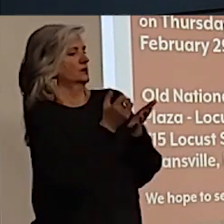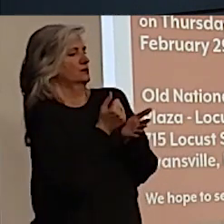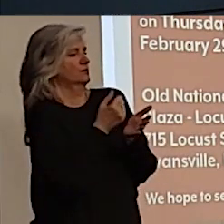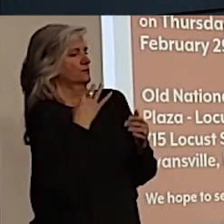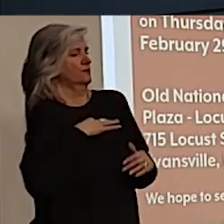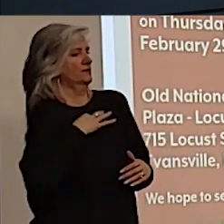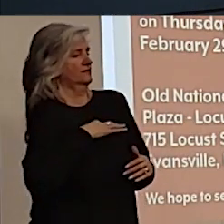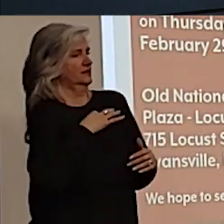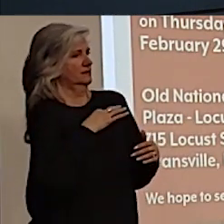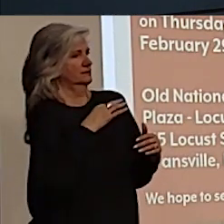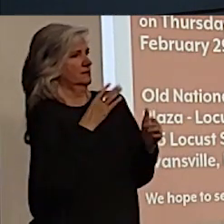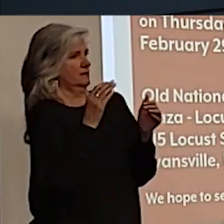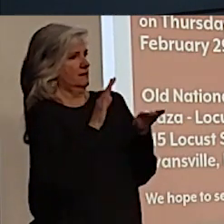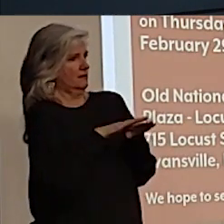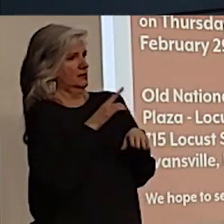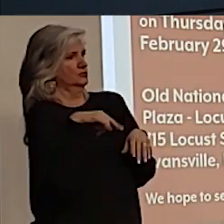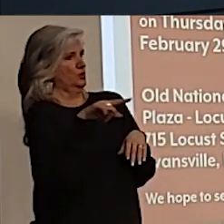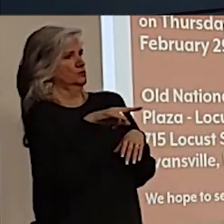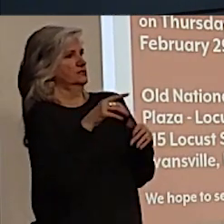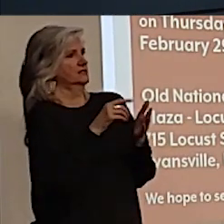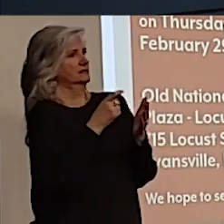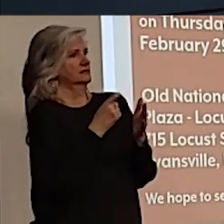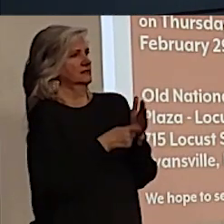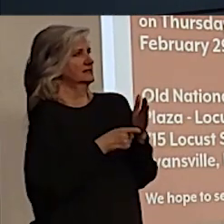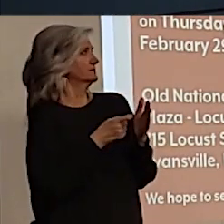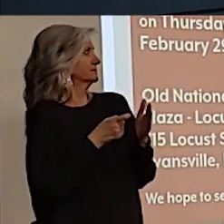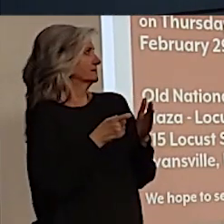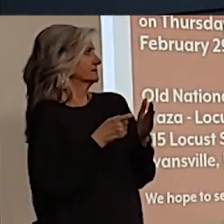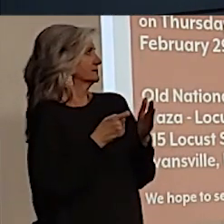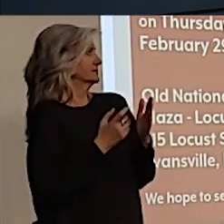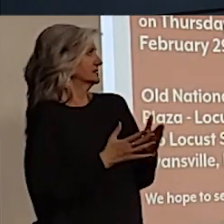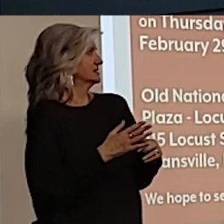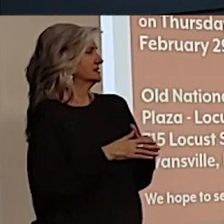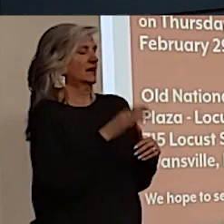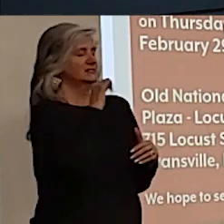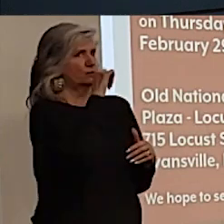of expenses. On the depreciation, I apologize, I do not have that off the